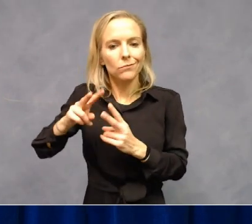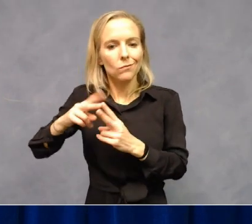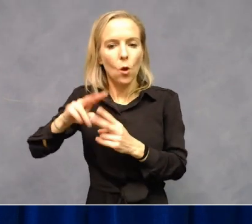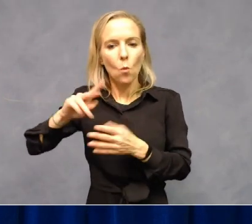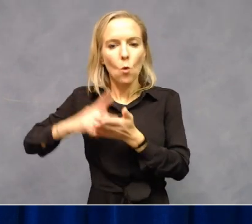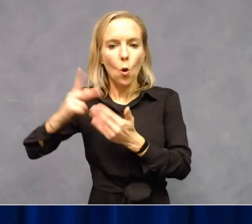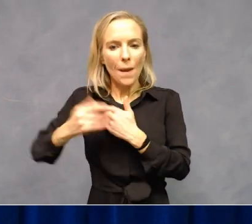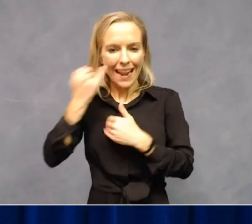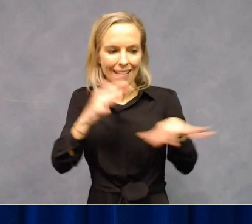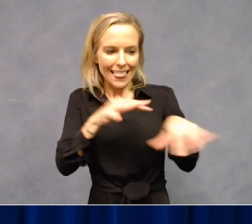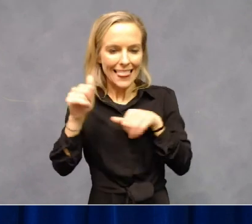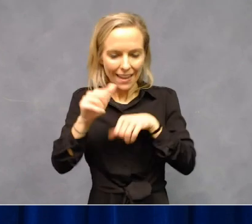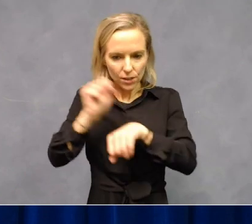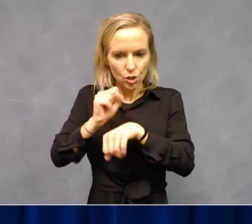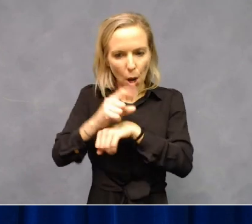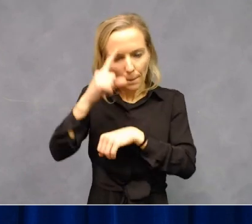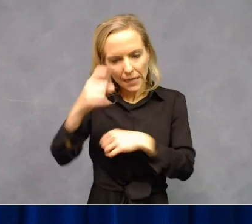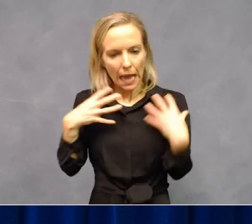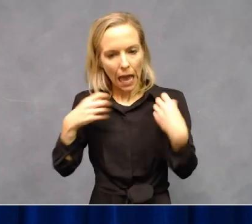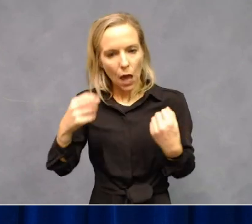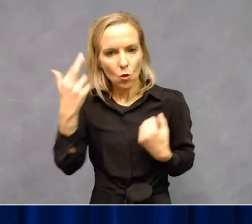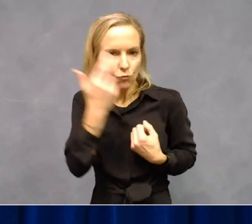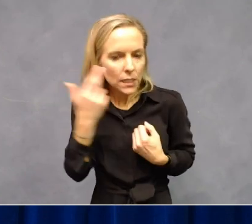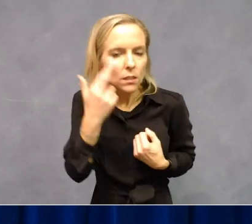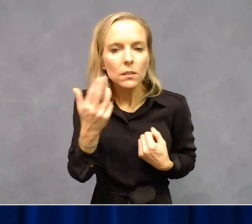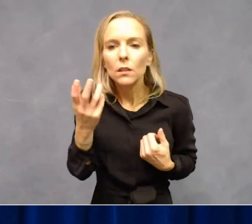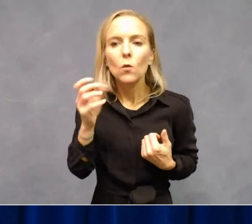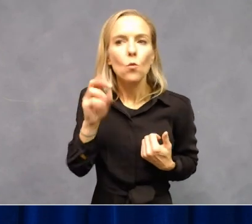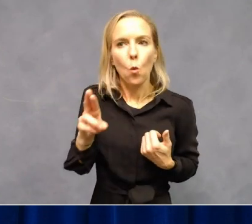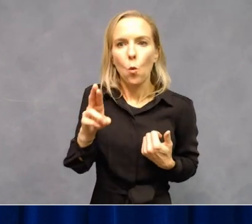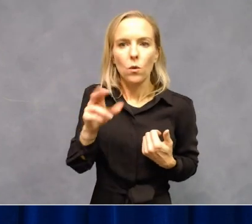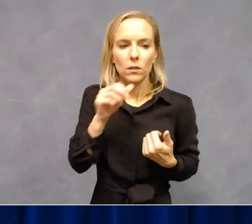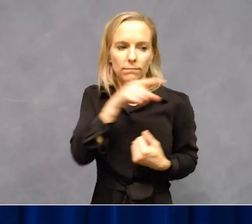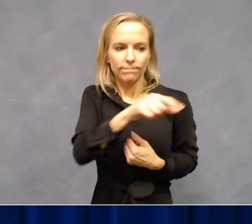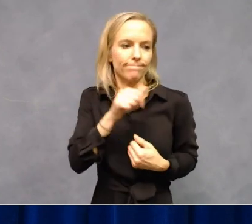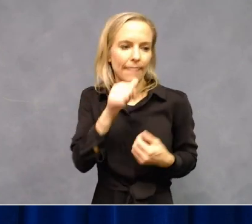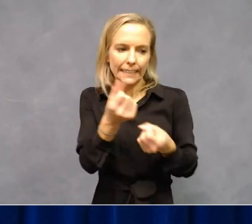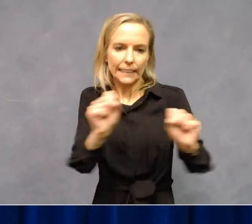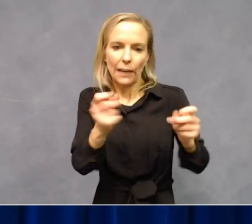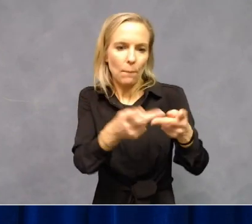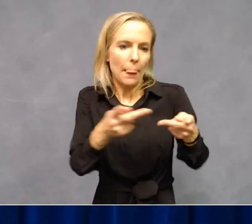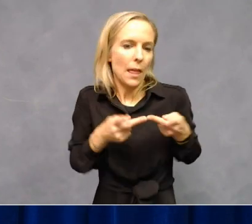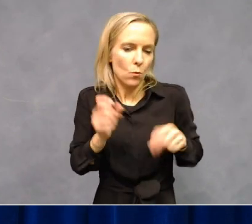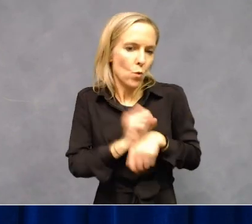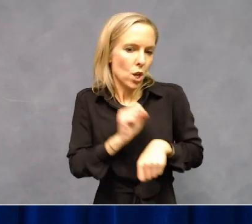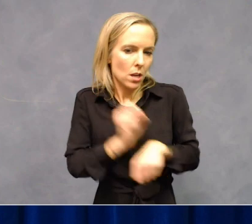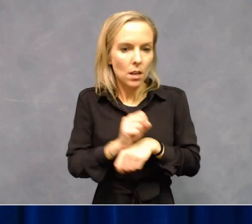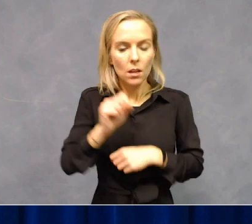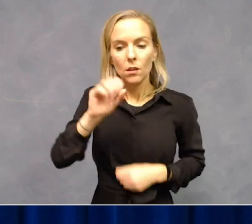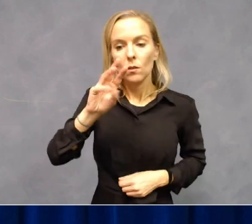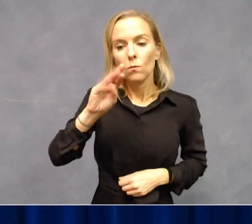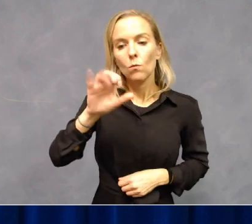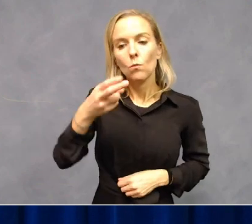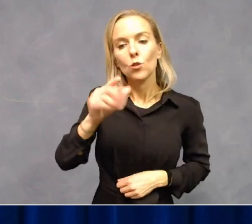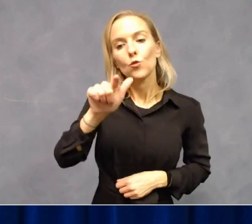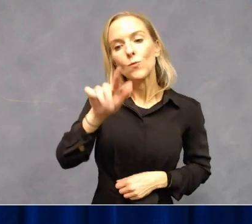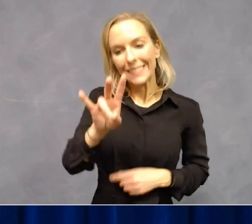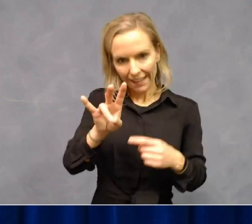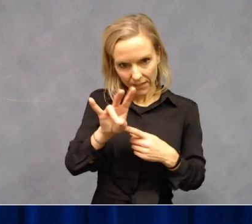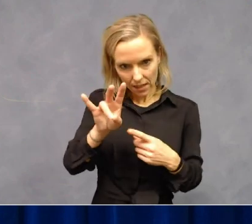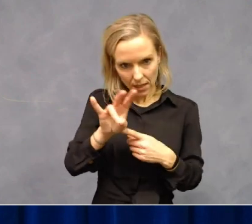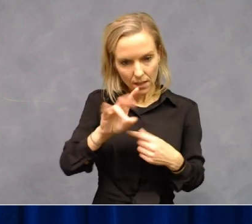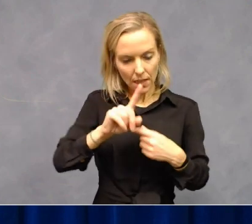because of a health reason or because of an unsafe workplace. So we come to March 27th, and that's when the CARES